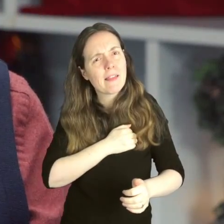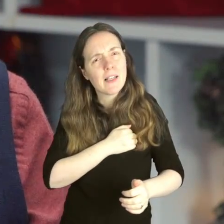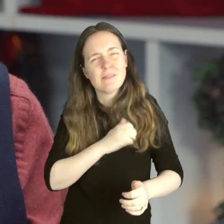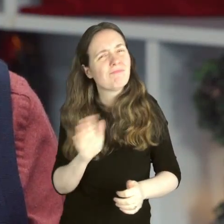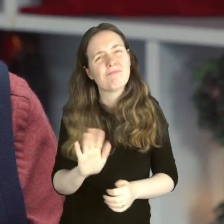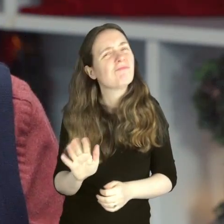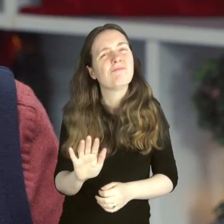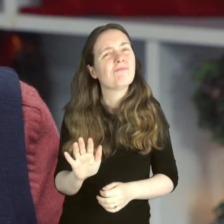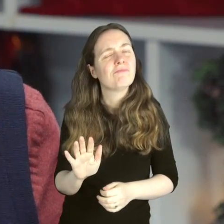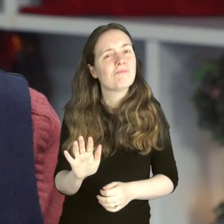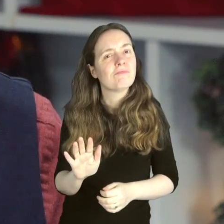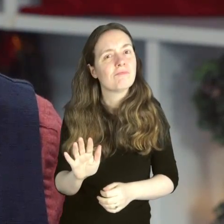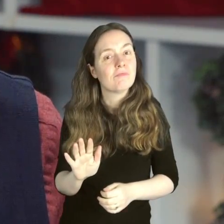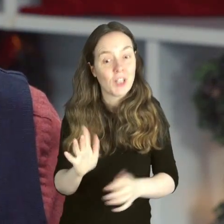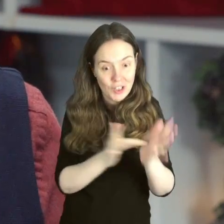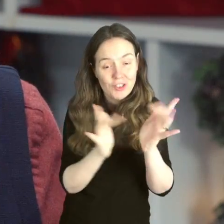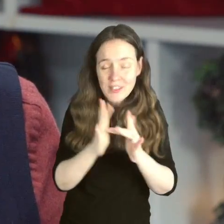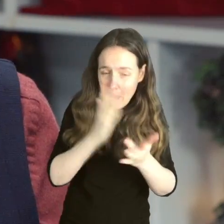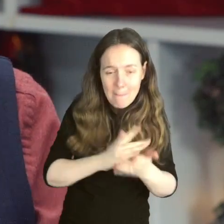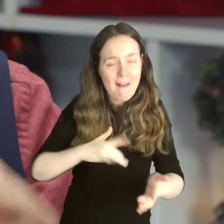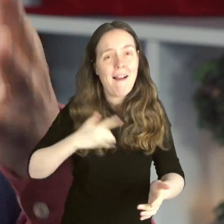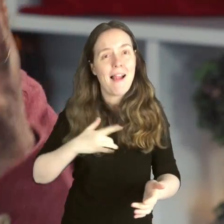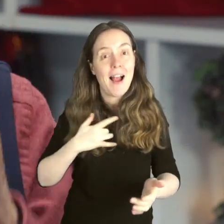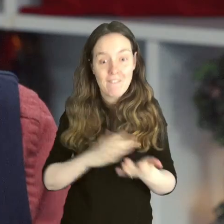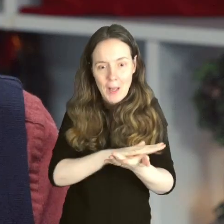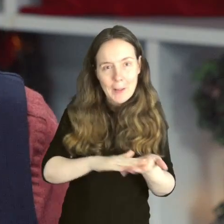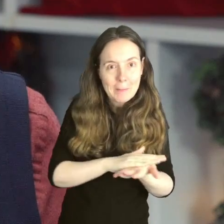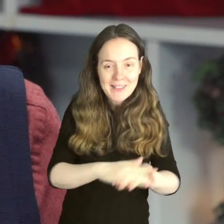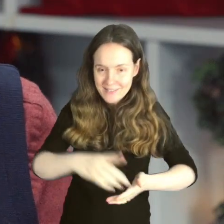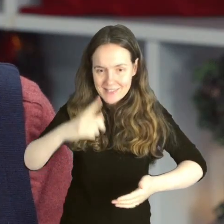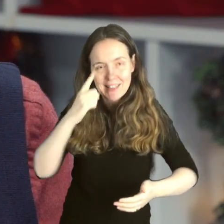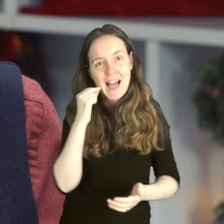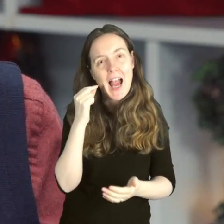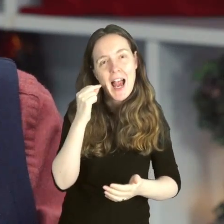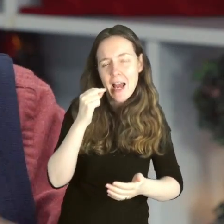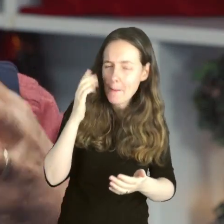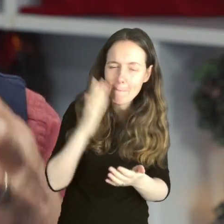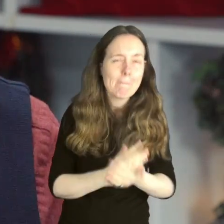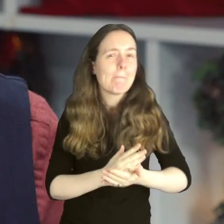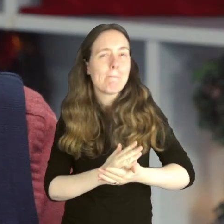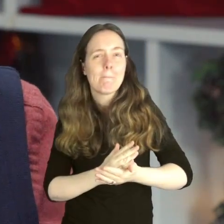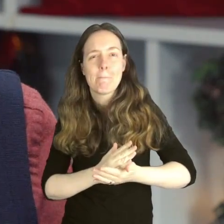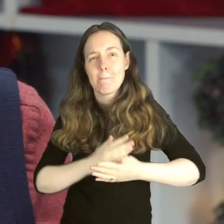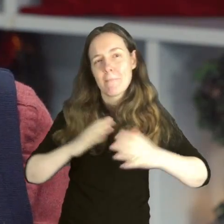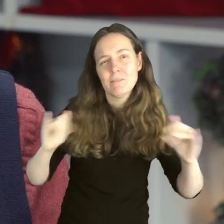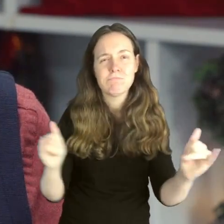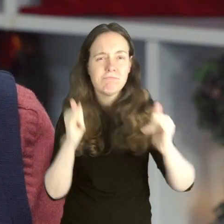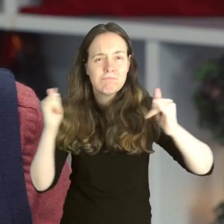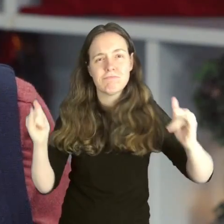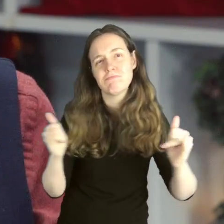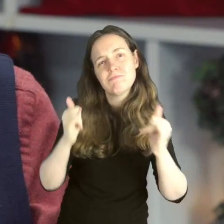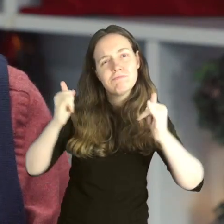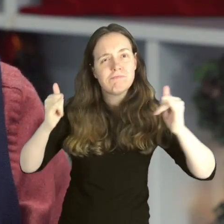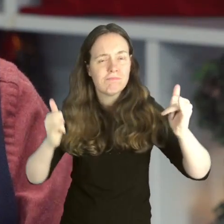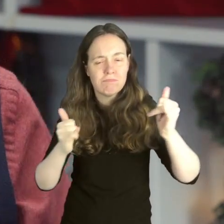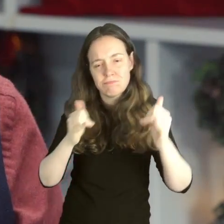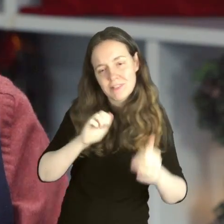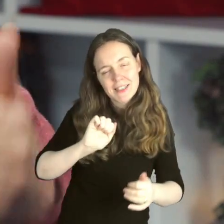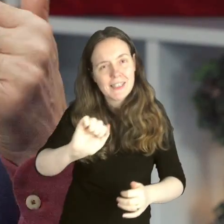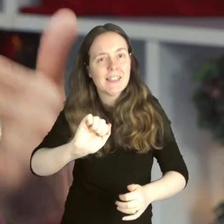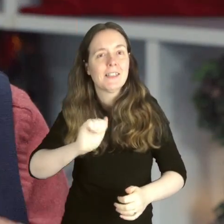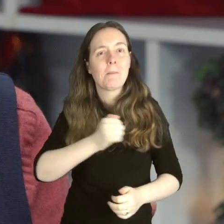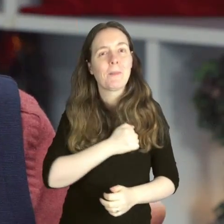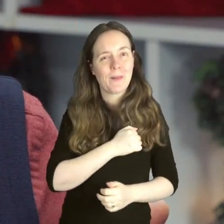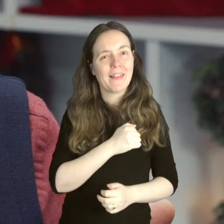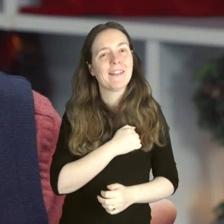because Jesus is alive that there can be a true celebration of